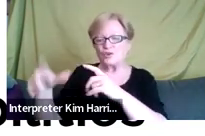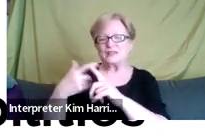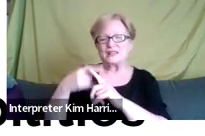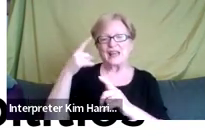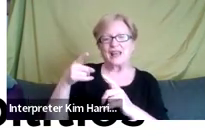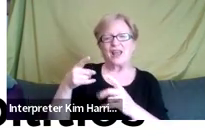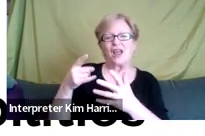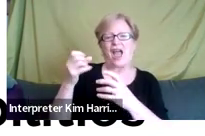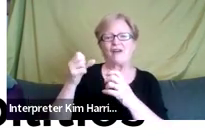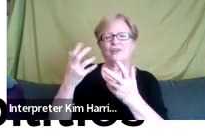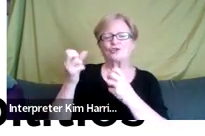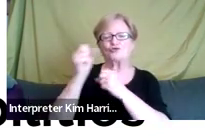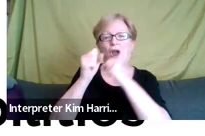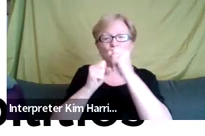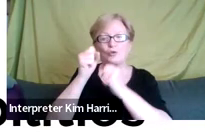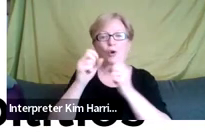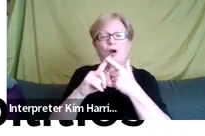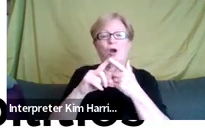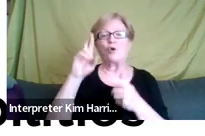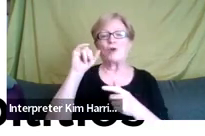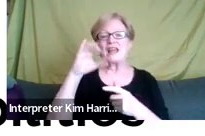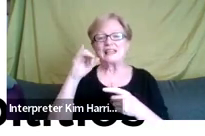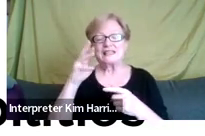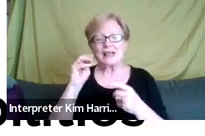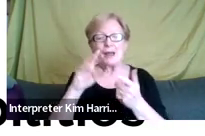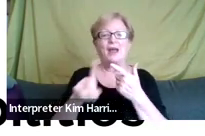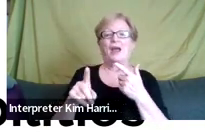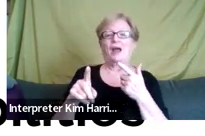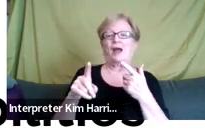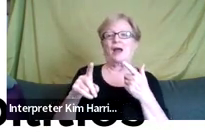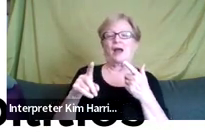structural racism, sexism,